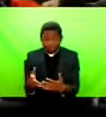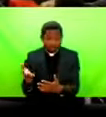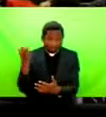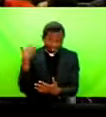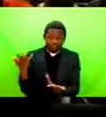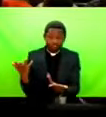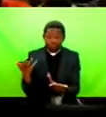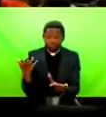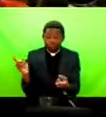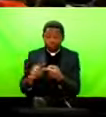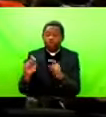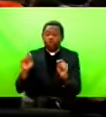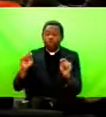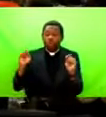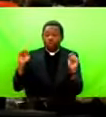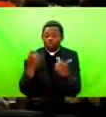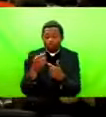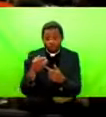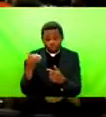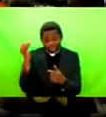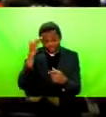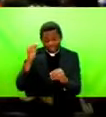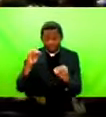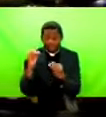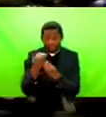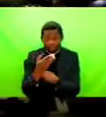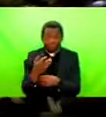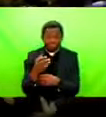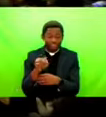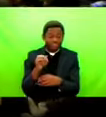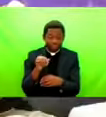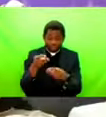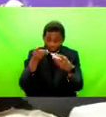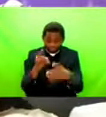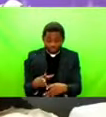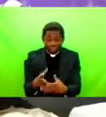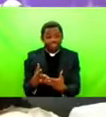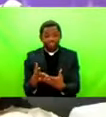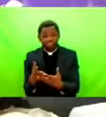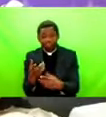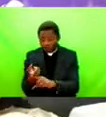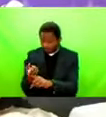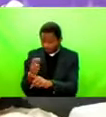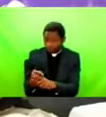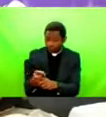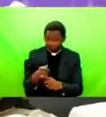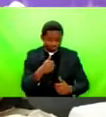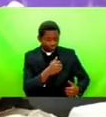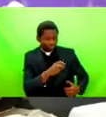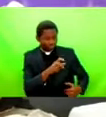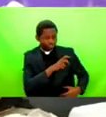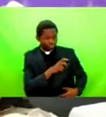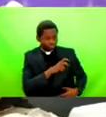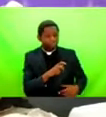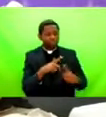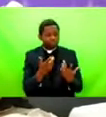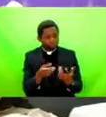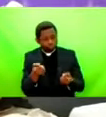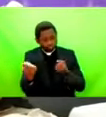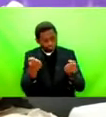the headquarters directors, the FAD managers and workers, from the security post through to the driver's pool and